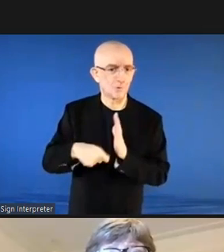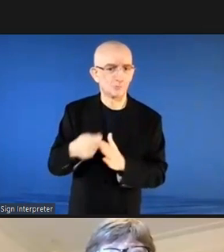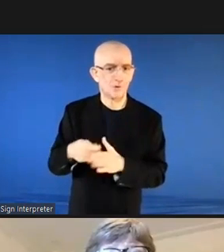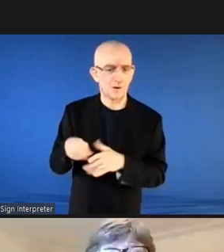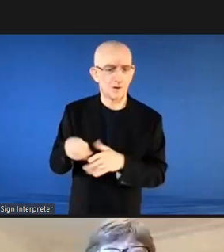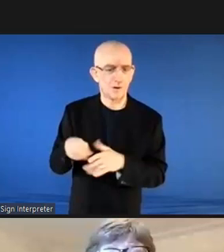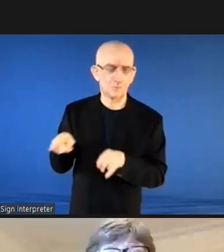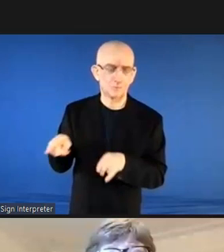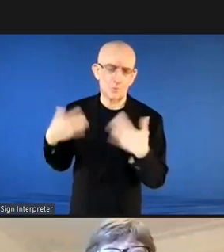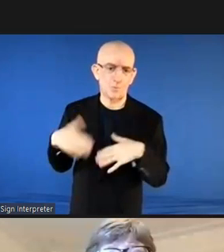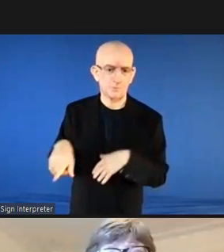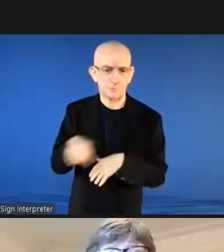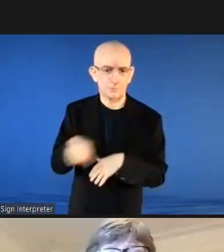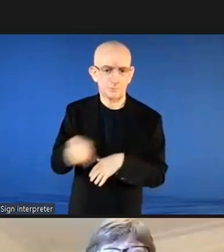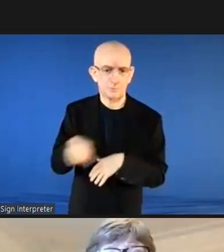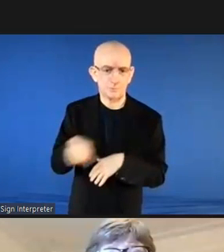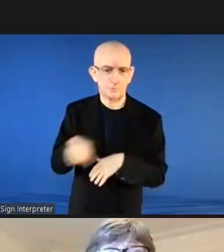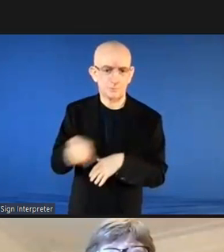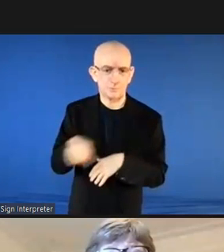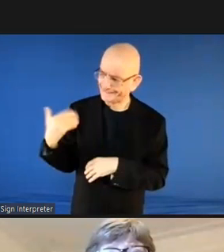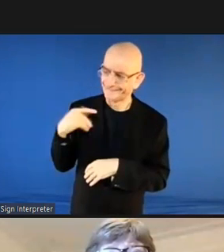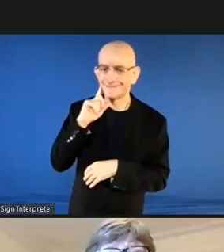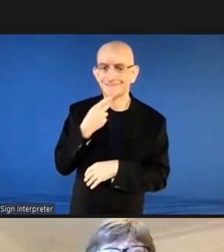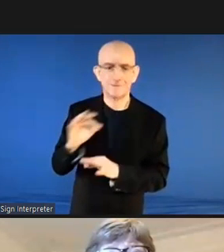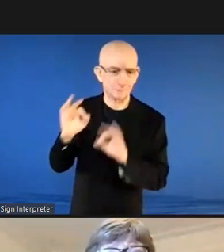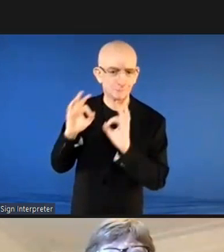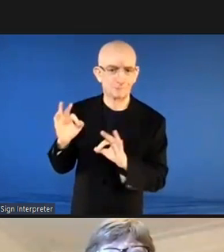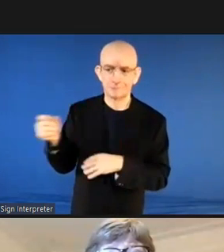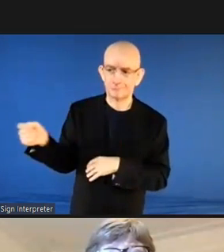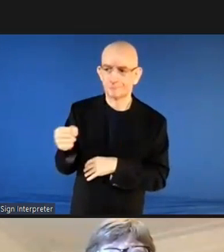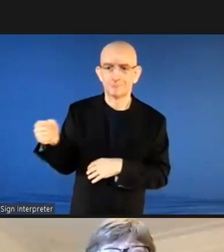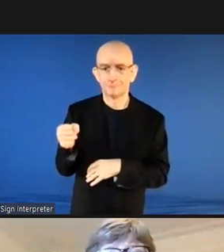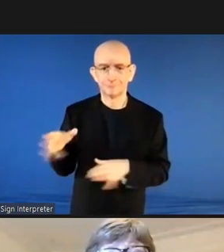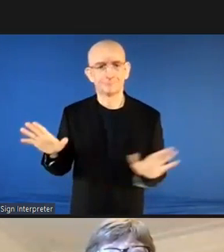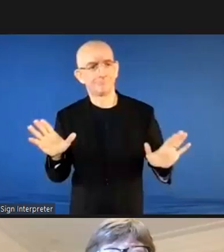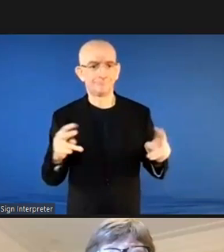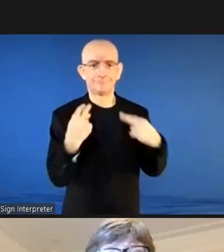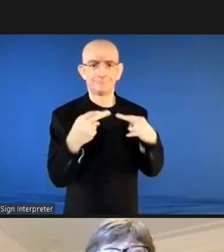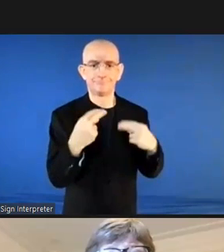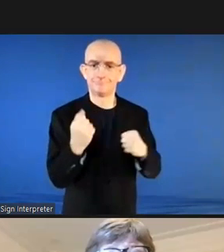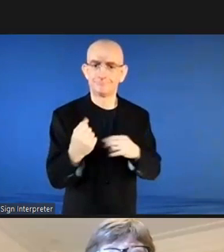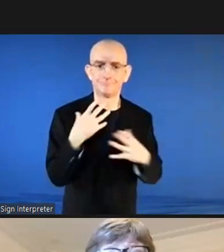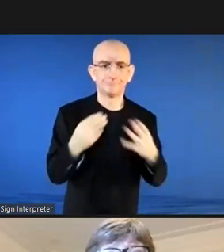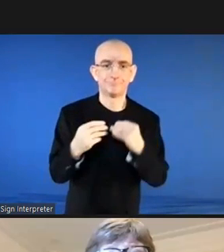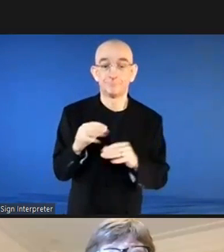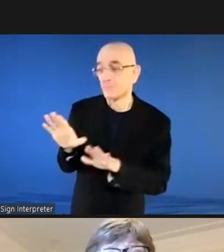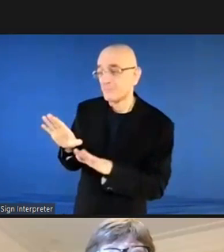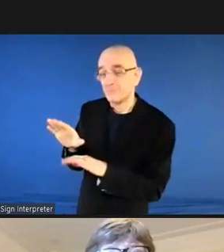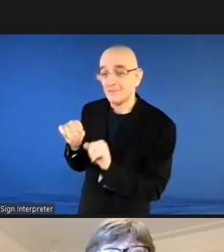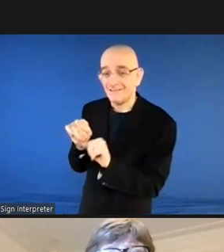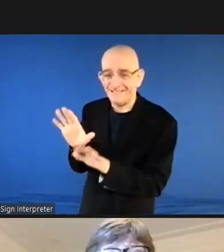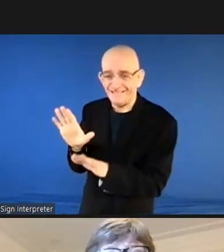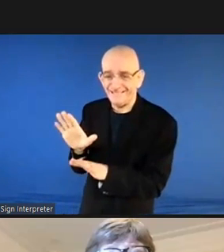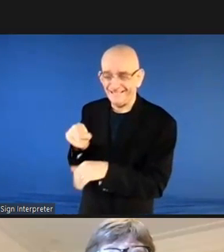No, sorry for interrupting you, Nita. And just a final question before we wrap up for